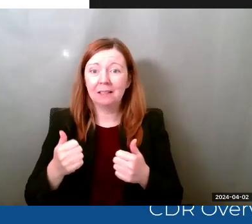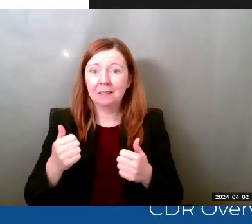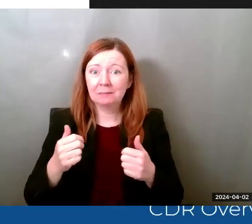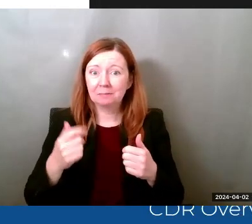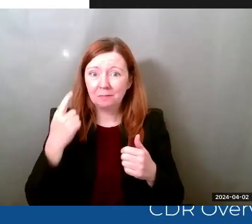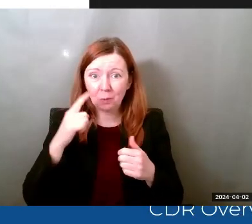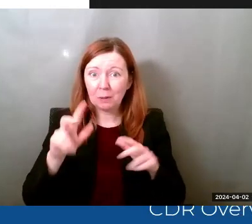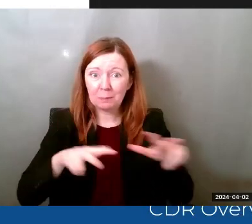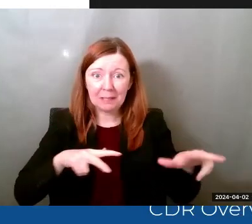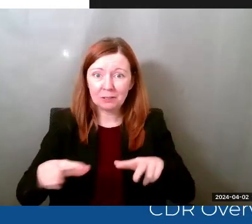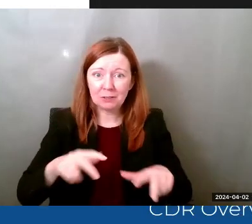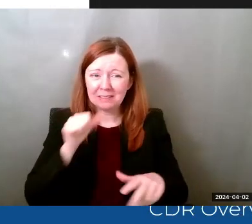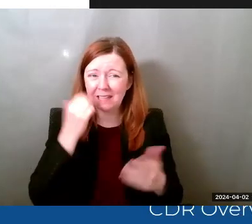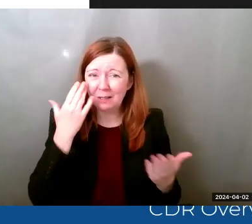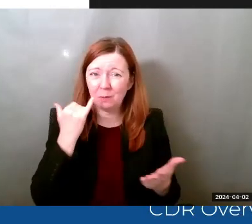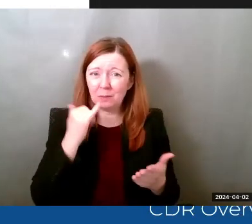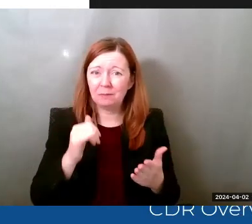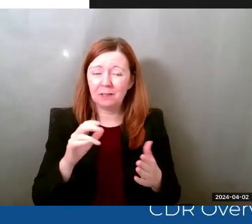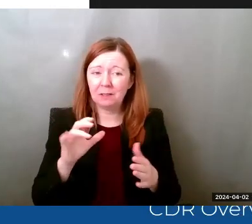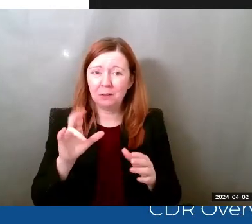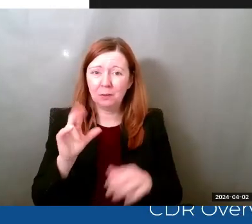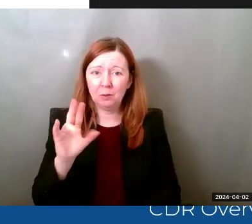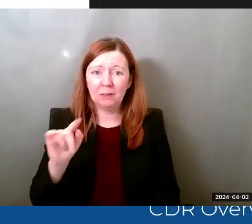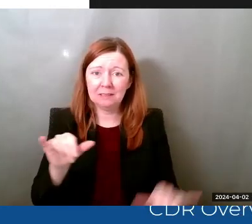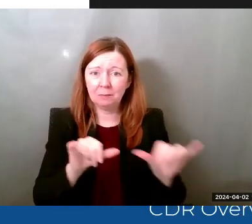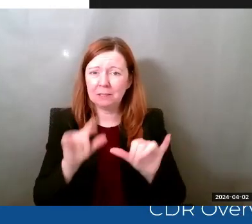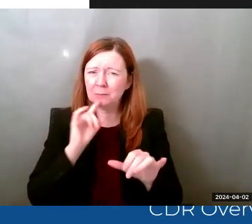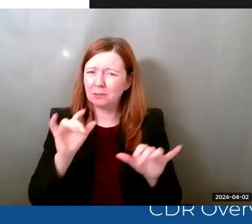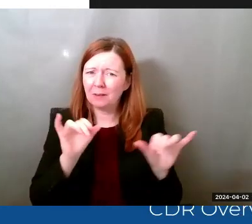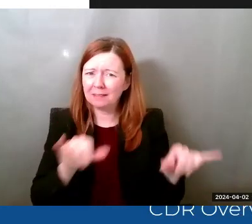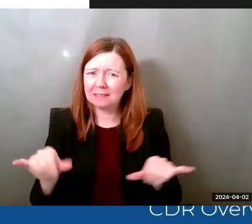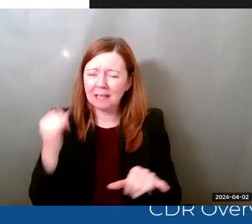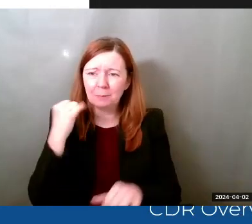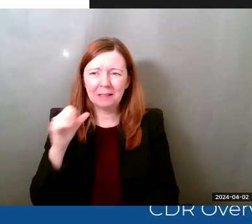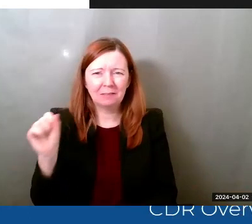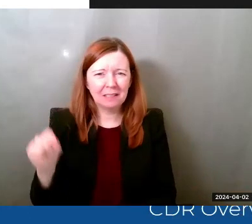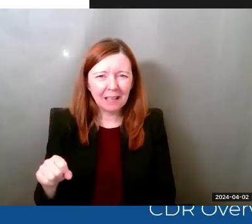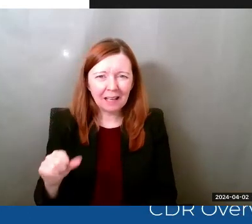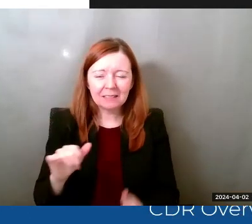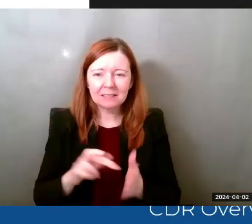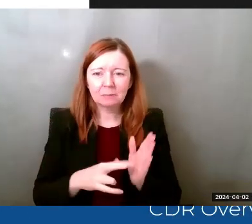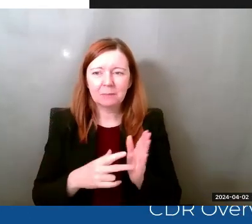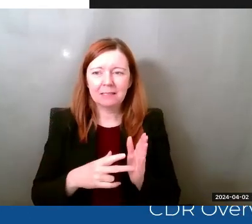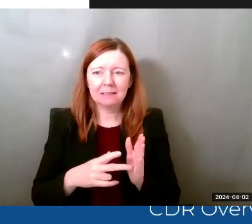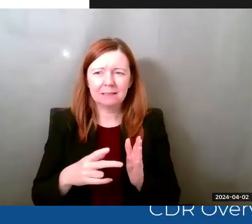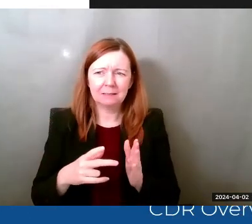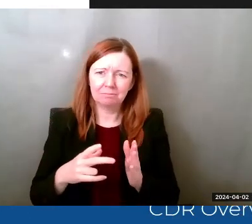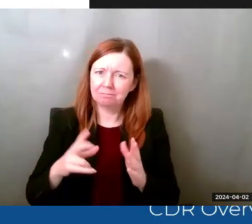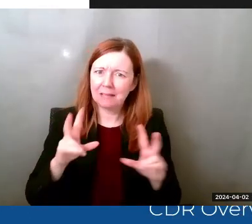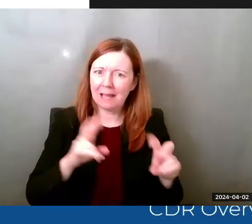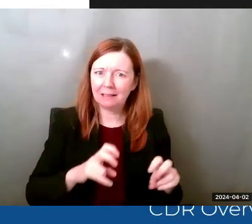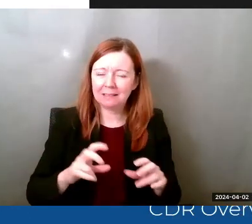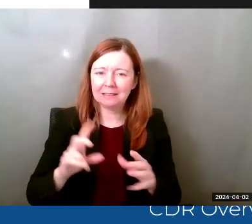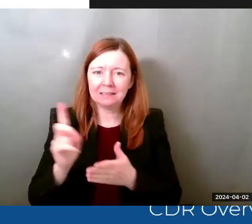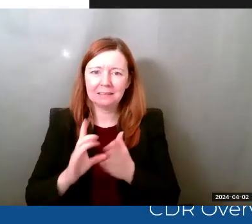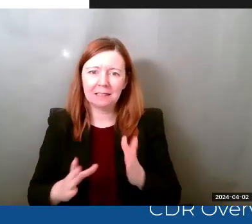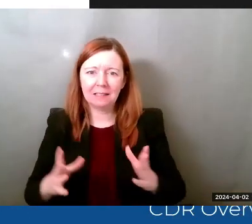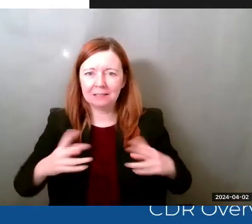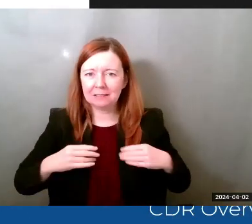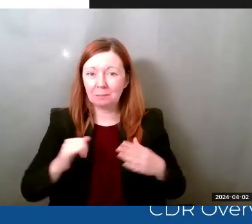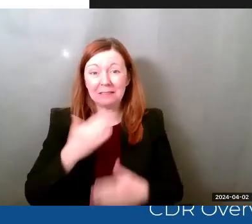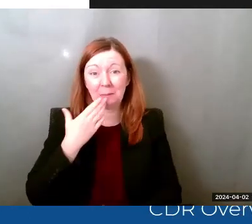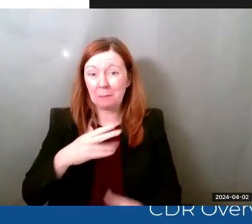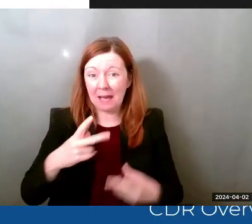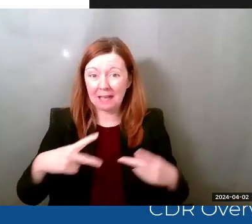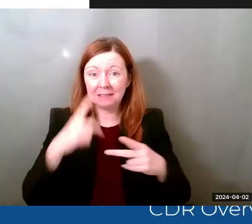know if these units of measurement are the same. If so, wouldn't that lead reasonable analysts and designers to accept that this is just a bad